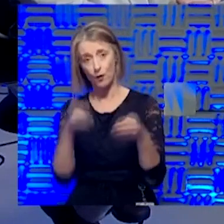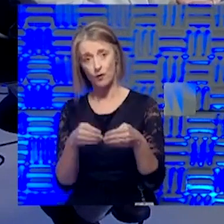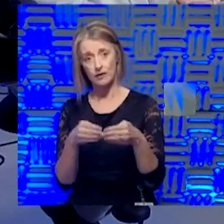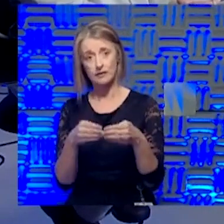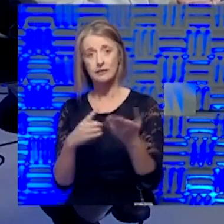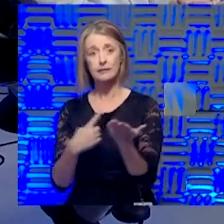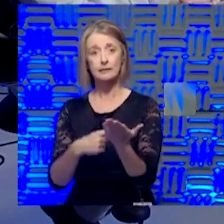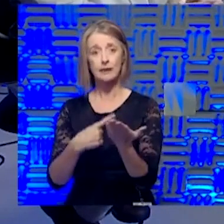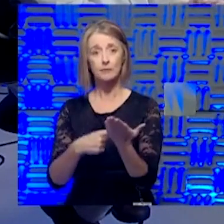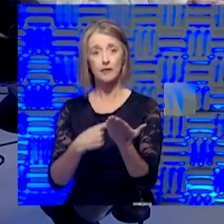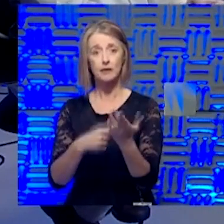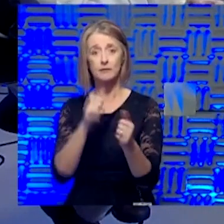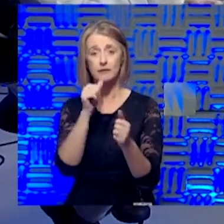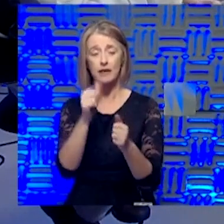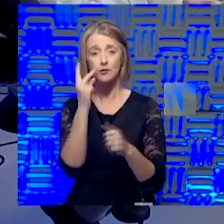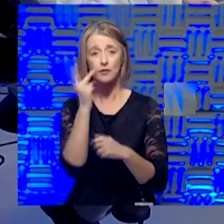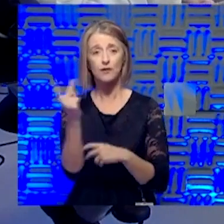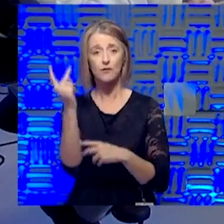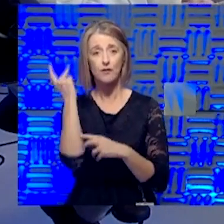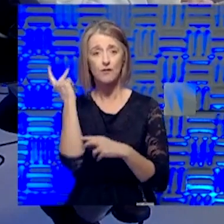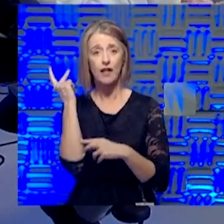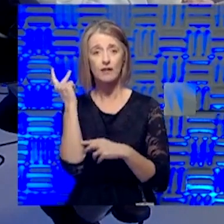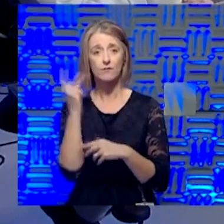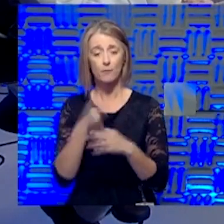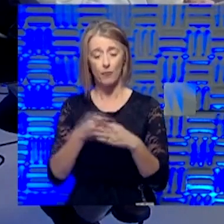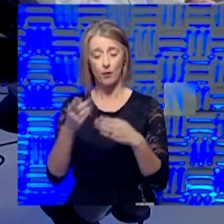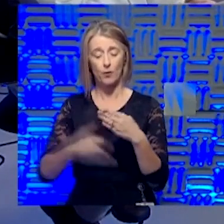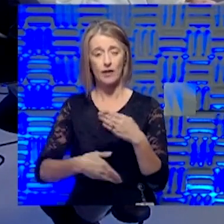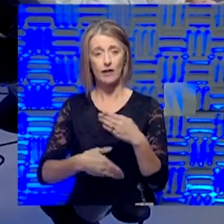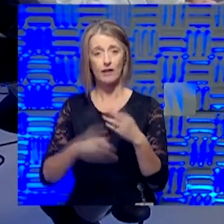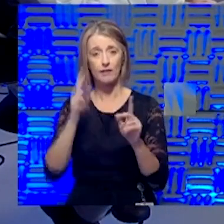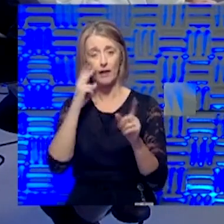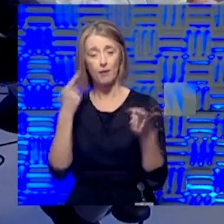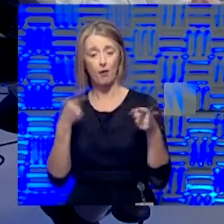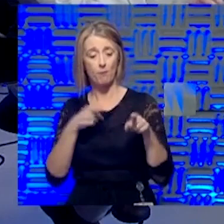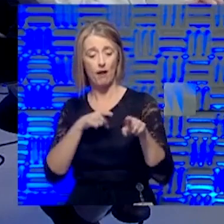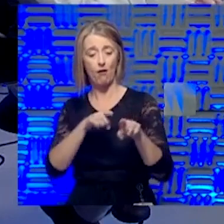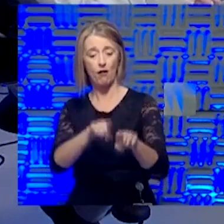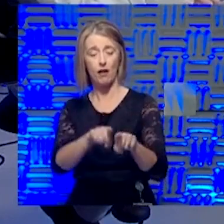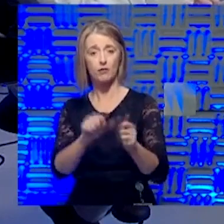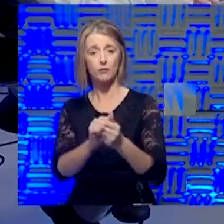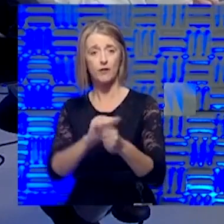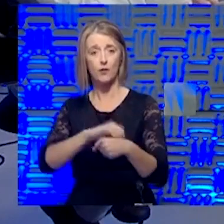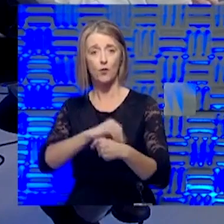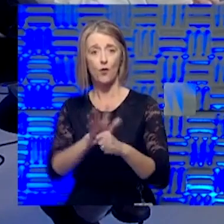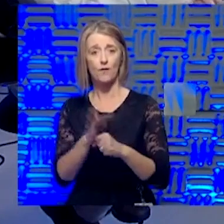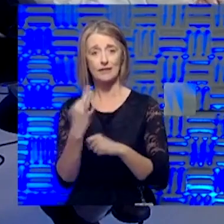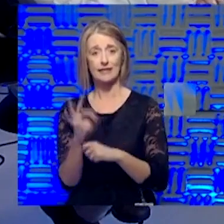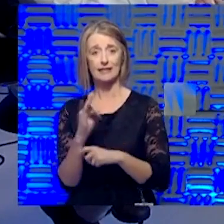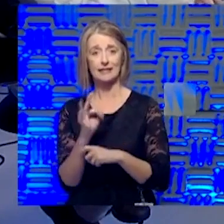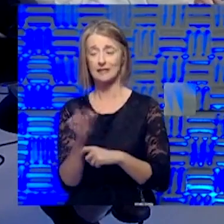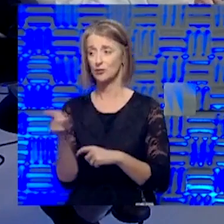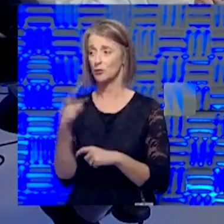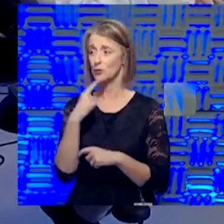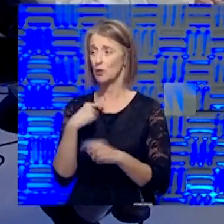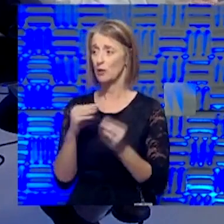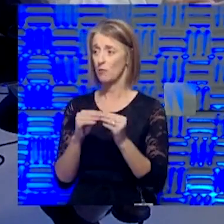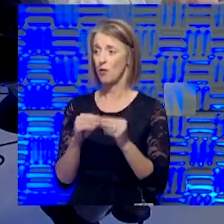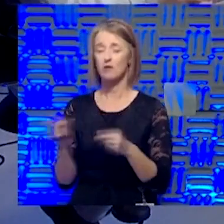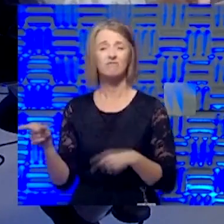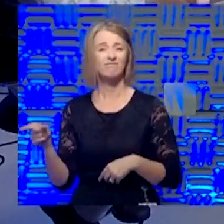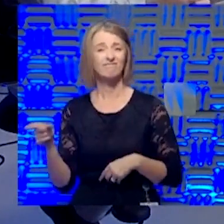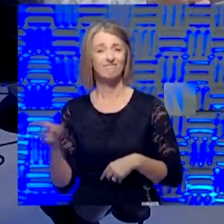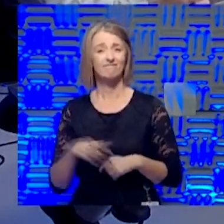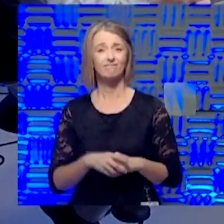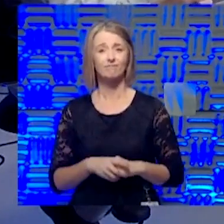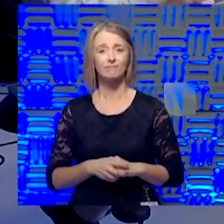hard not to reflect on the events of the weekend and think about parallels with COVID-19. You talked about that better than I did. Absolutely.